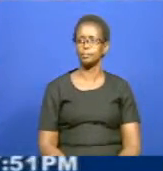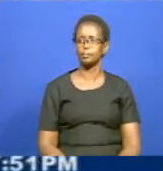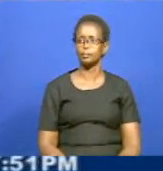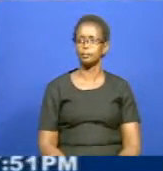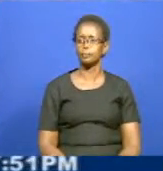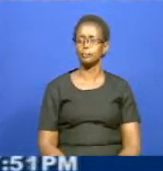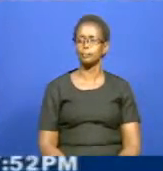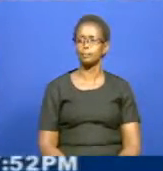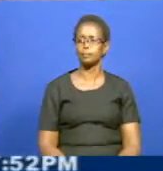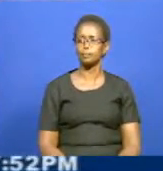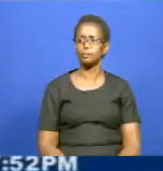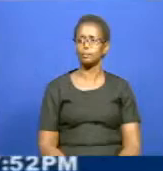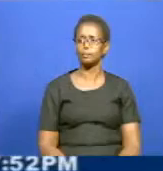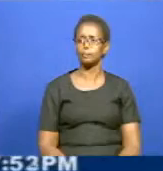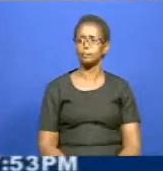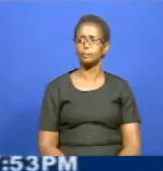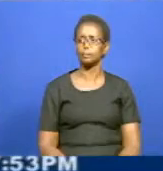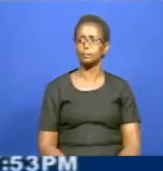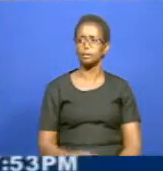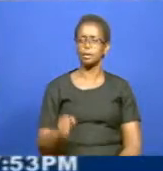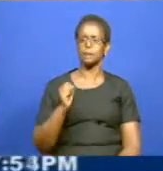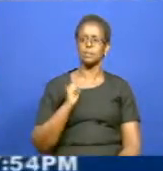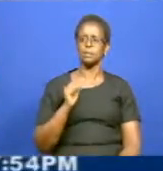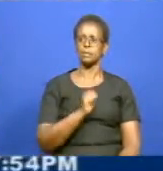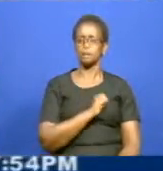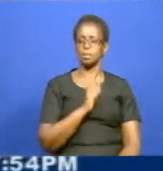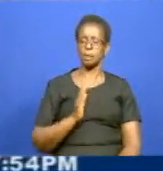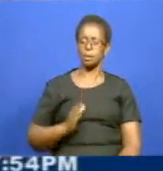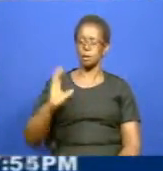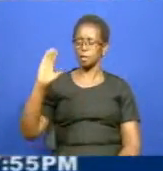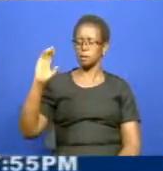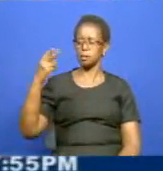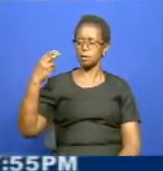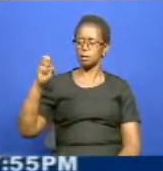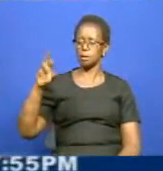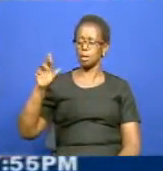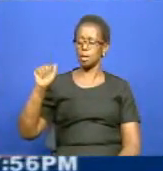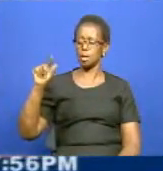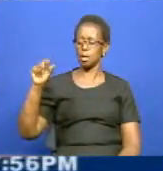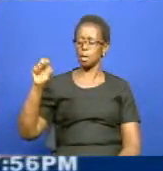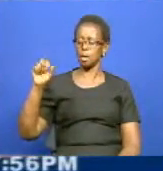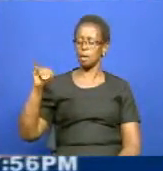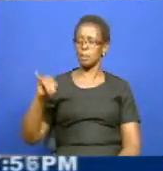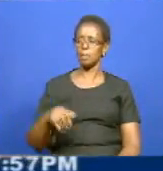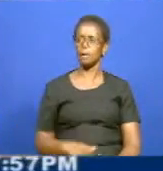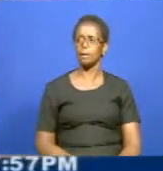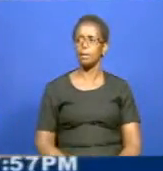Senator Samson Cherargei, statement.